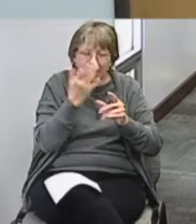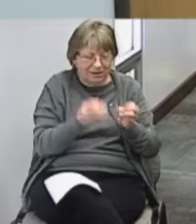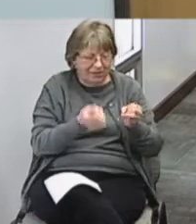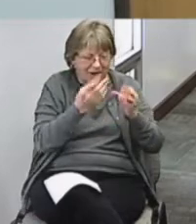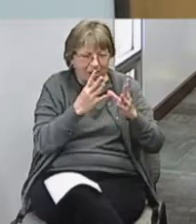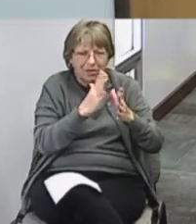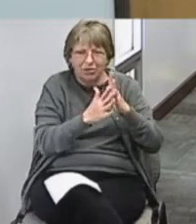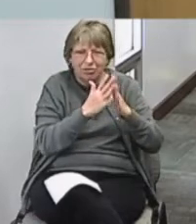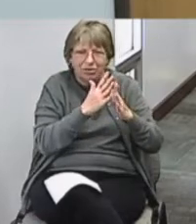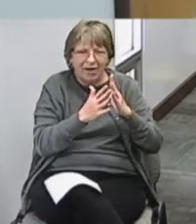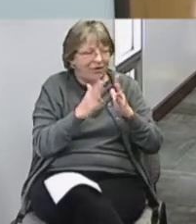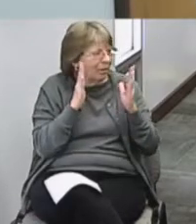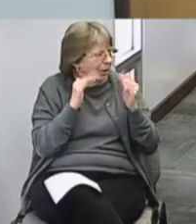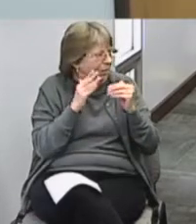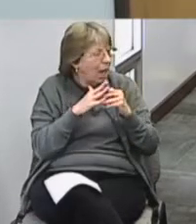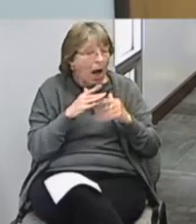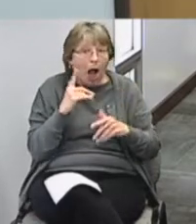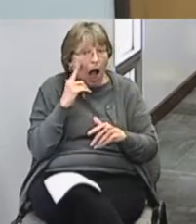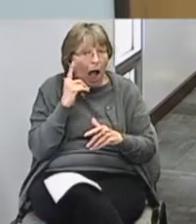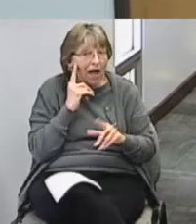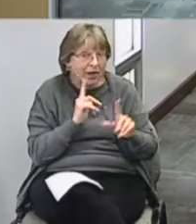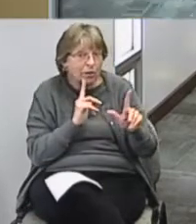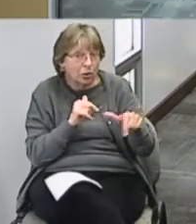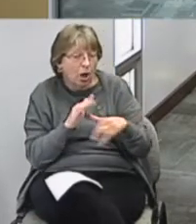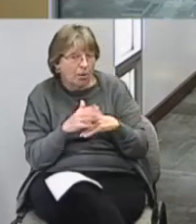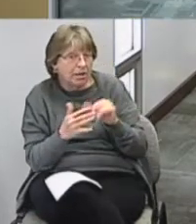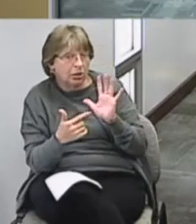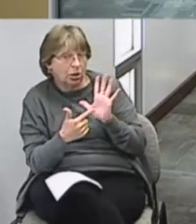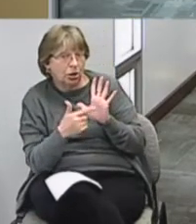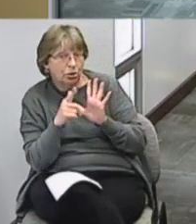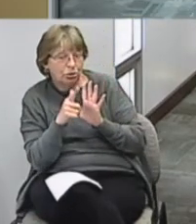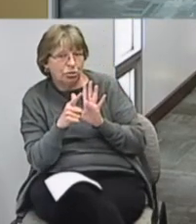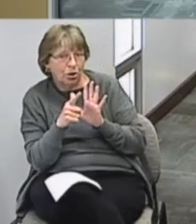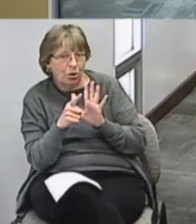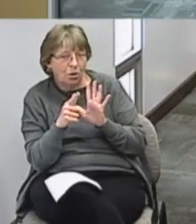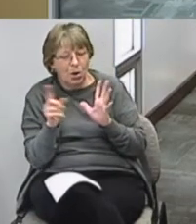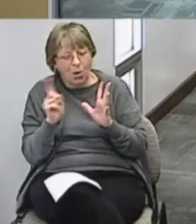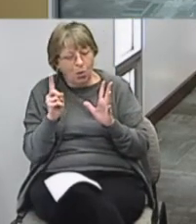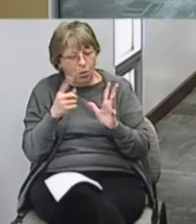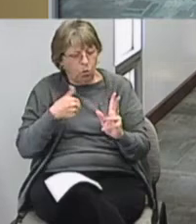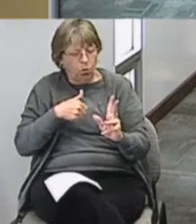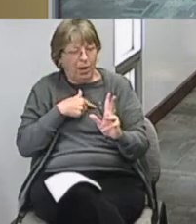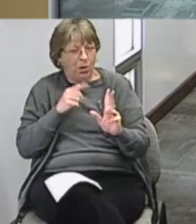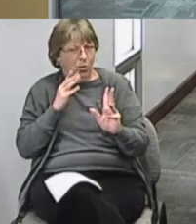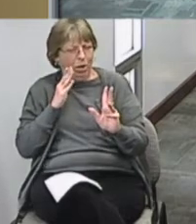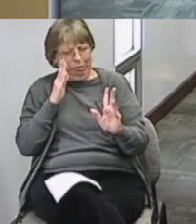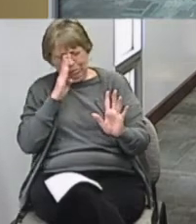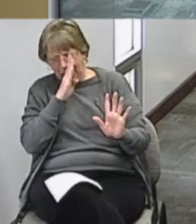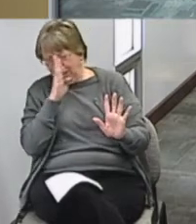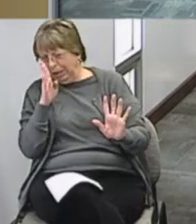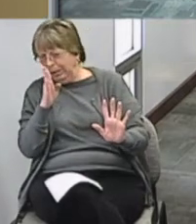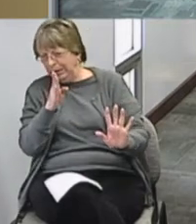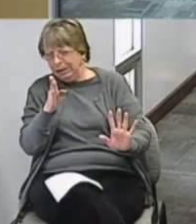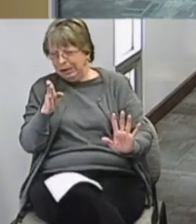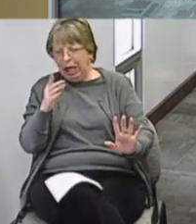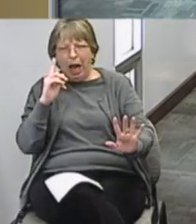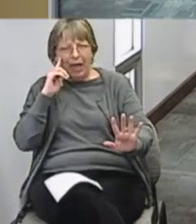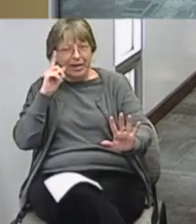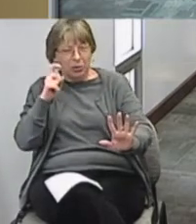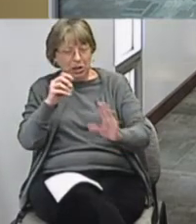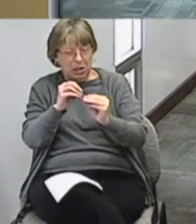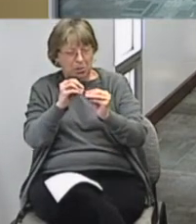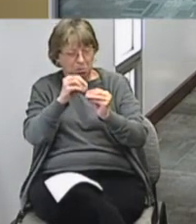I think your comments illustrate where we're kind of headed, which is exactly that I think we need more